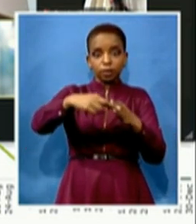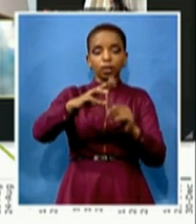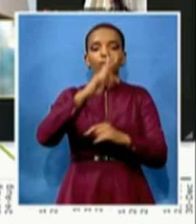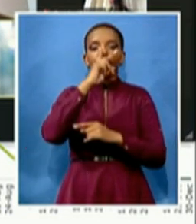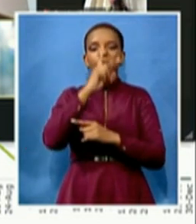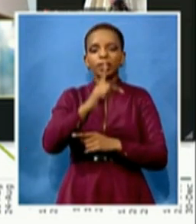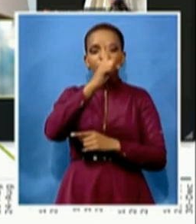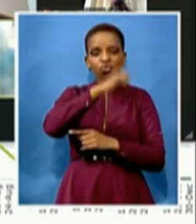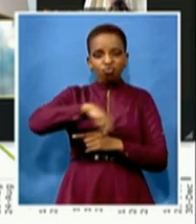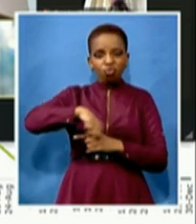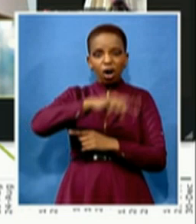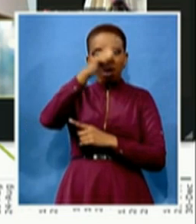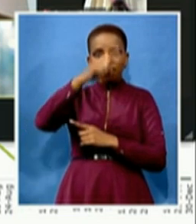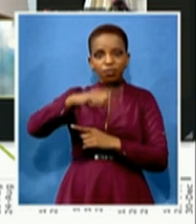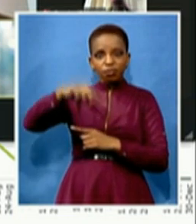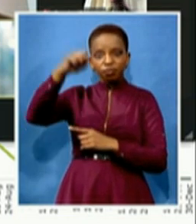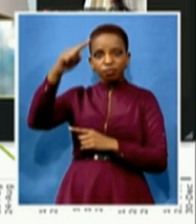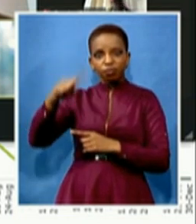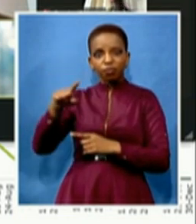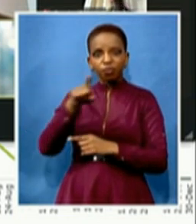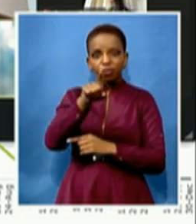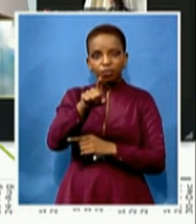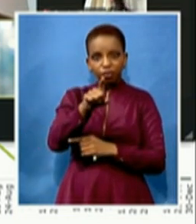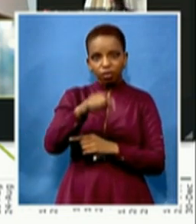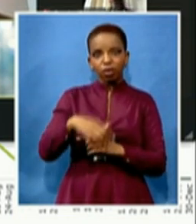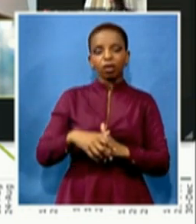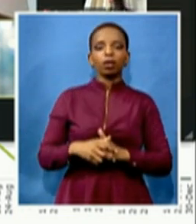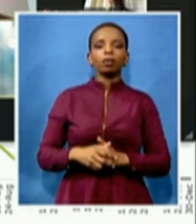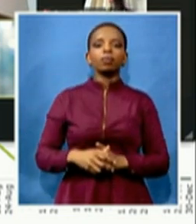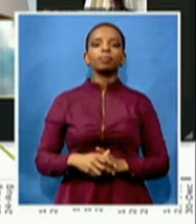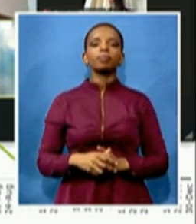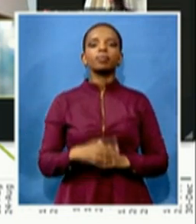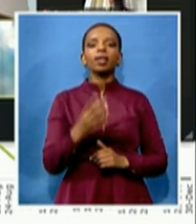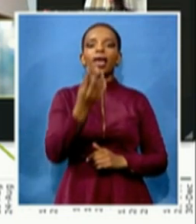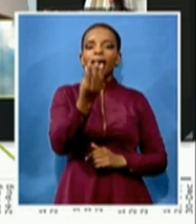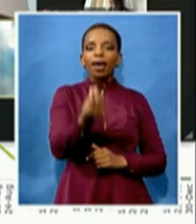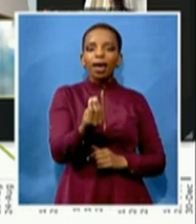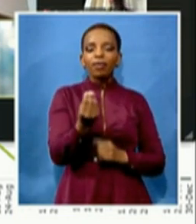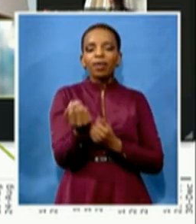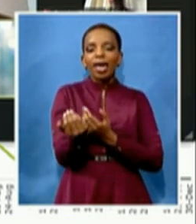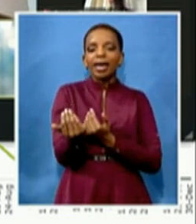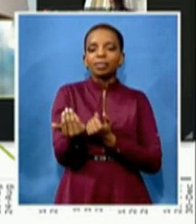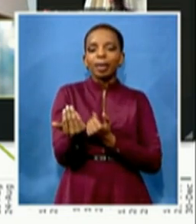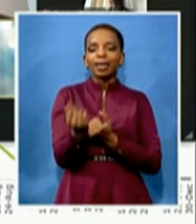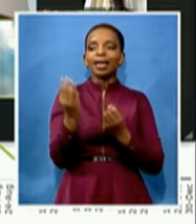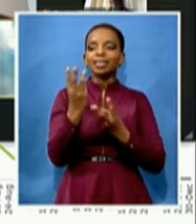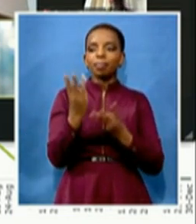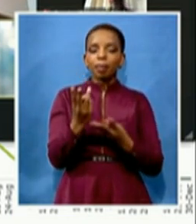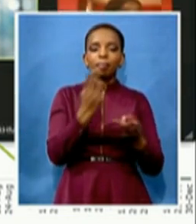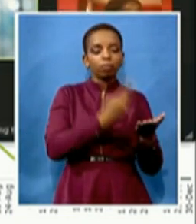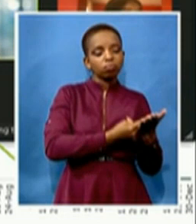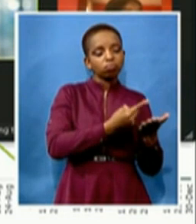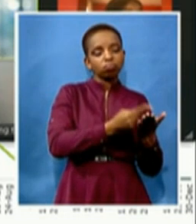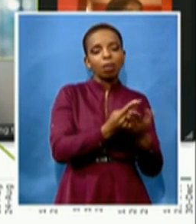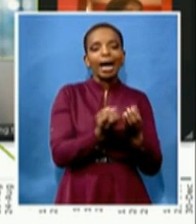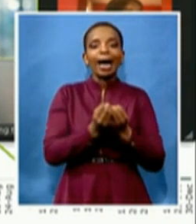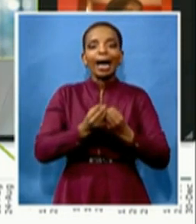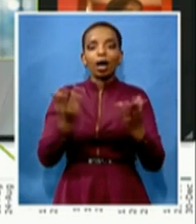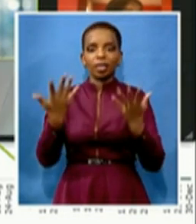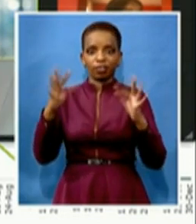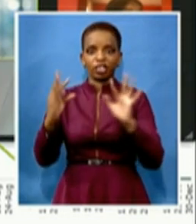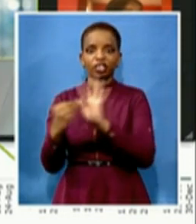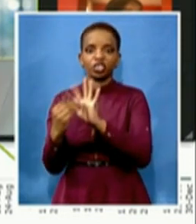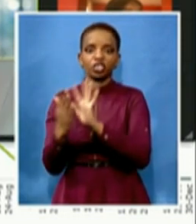the expected number of hospitalizations, and this was based on the model that was calibrated on the 20th